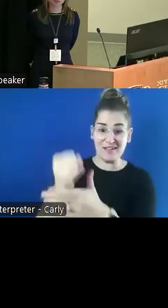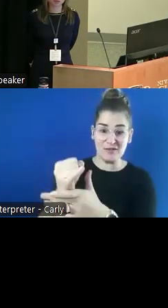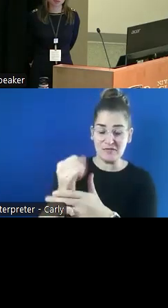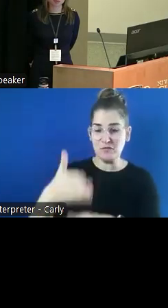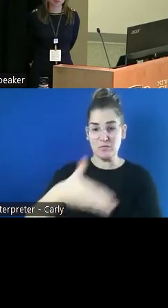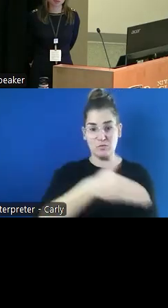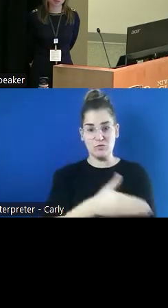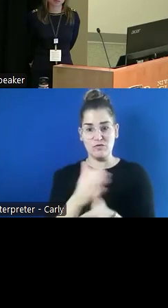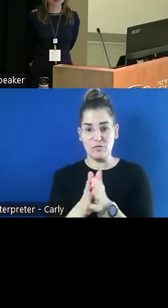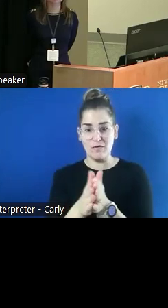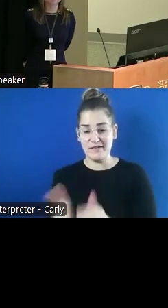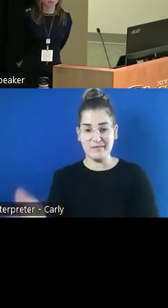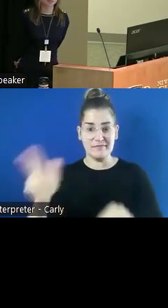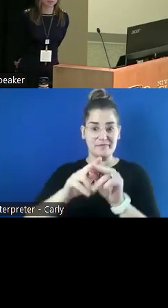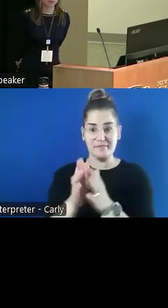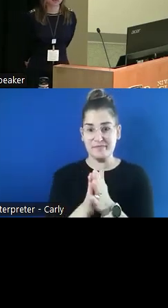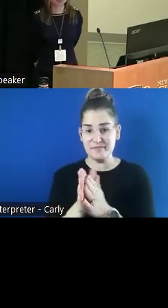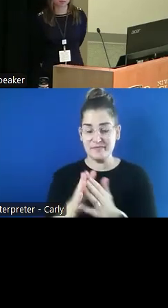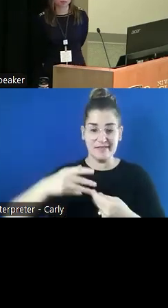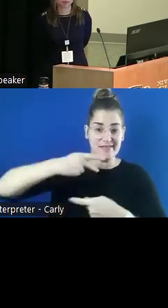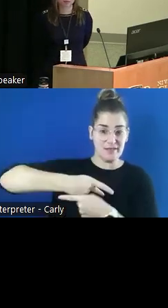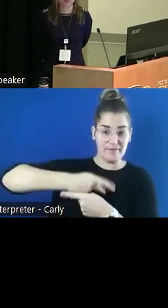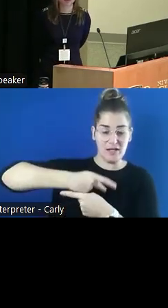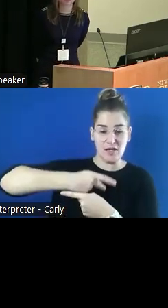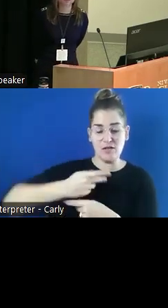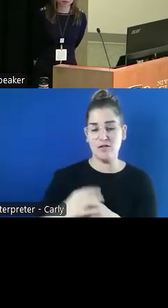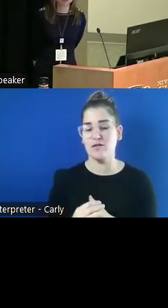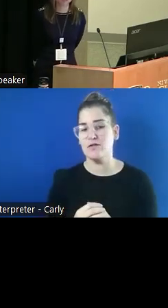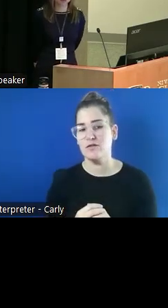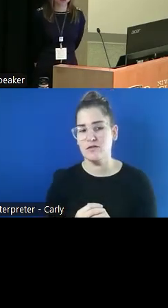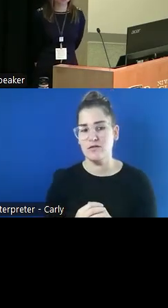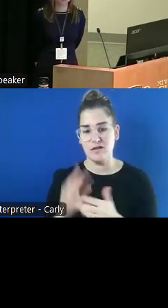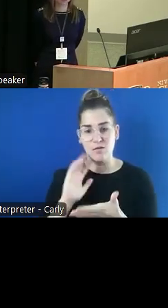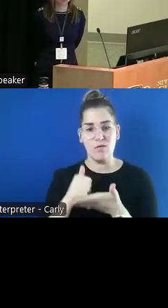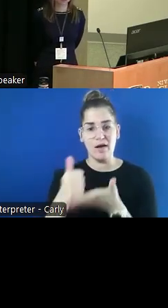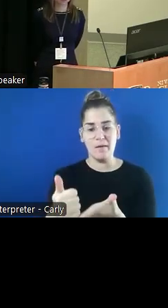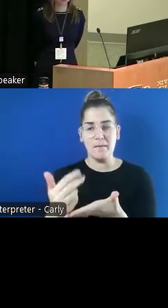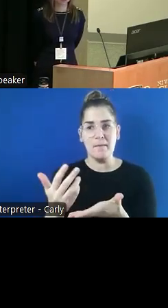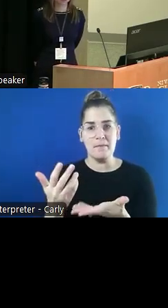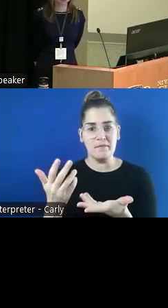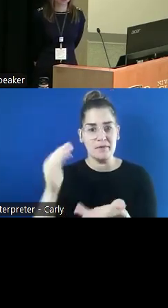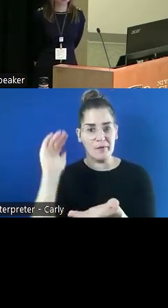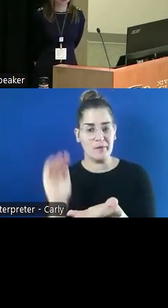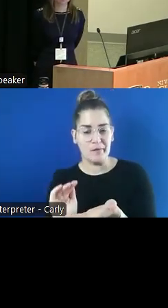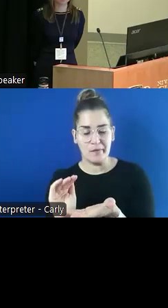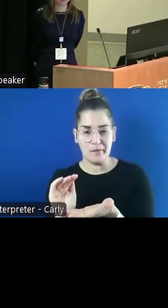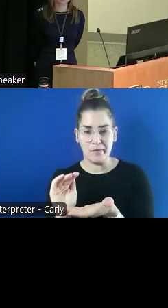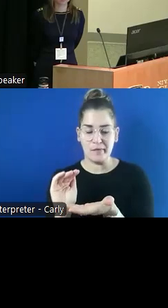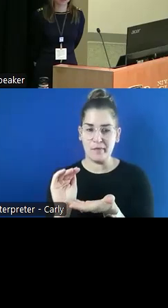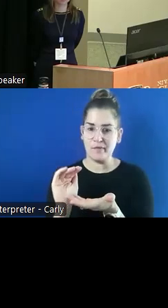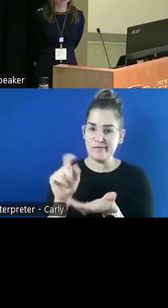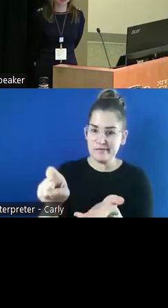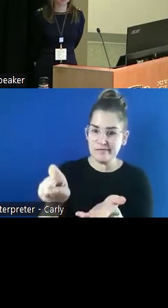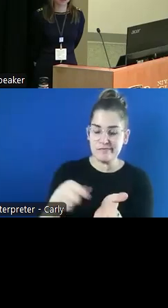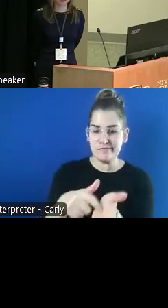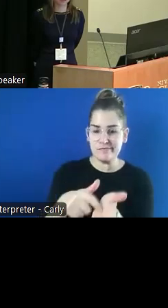improve motivation, self-care, potentially leading to reduced cost of care and maybe